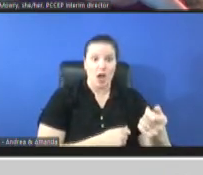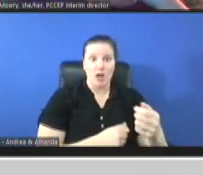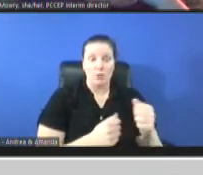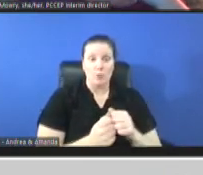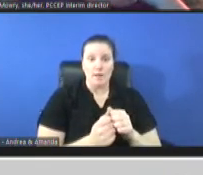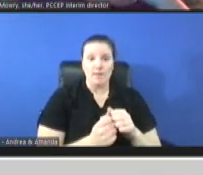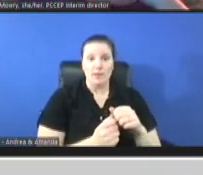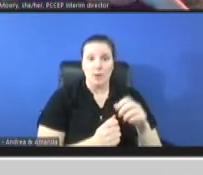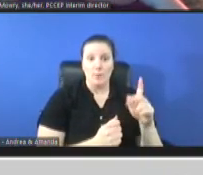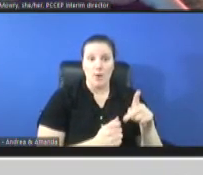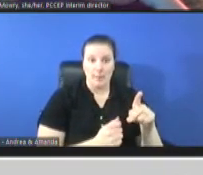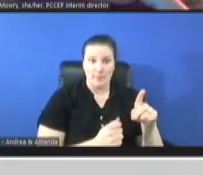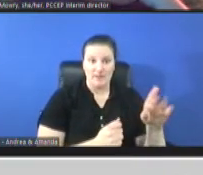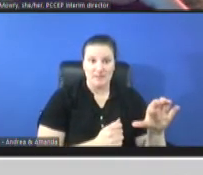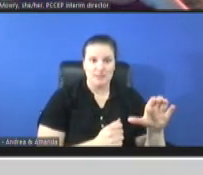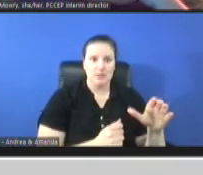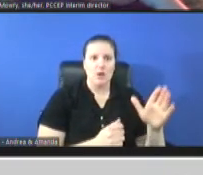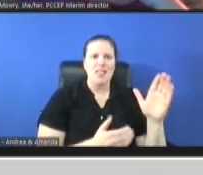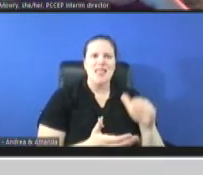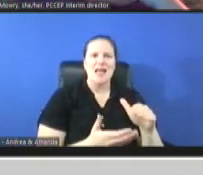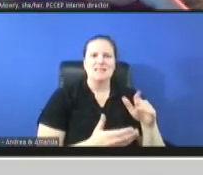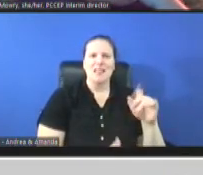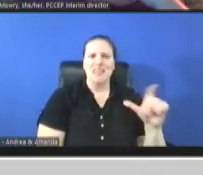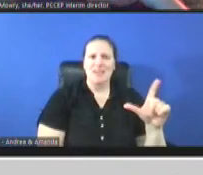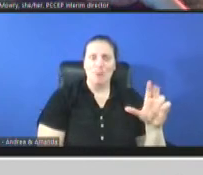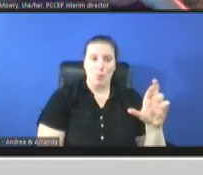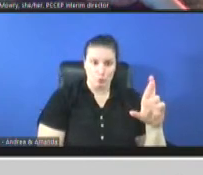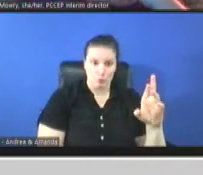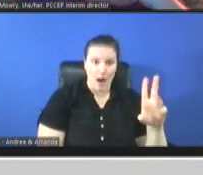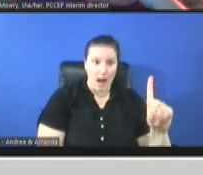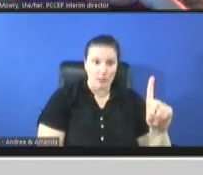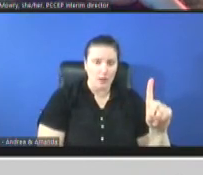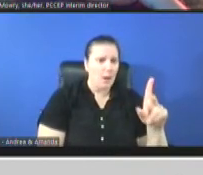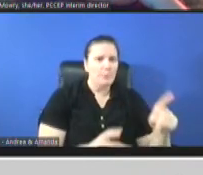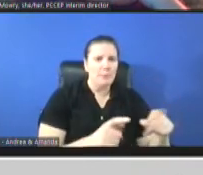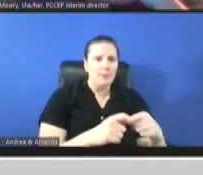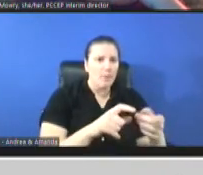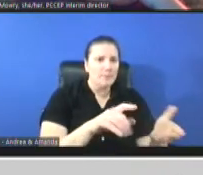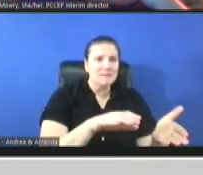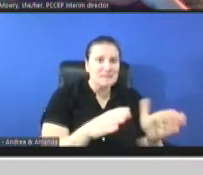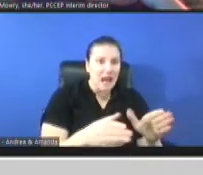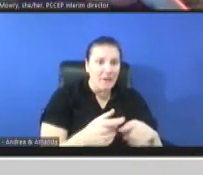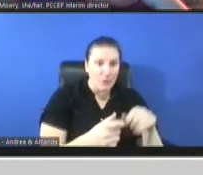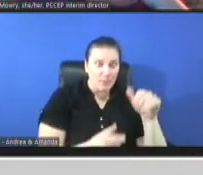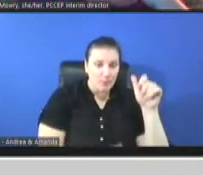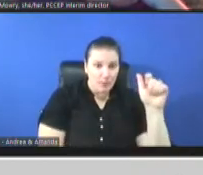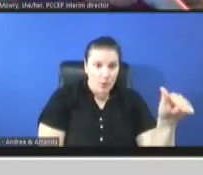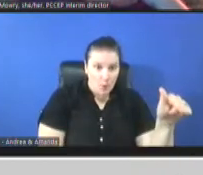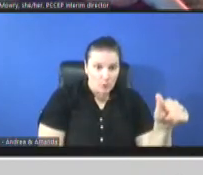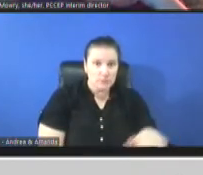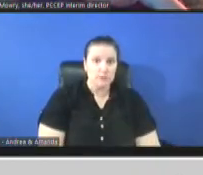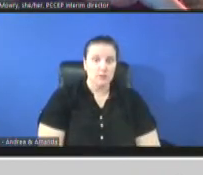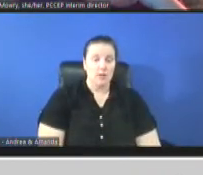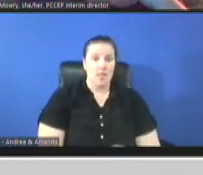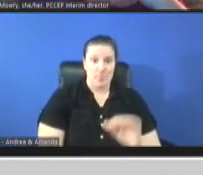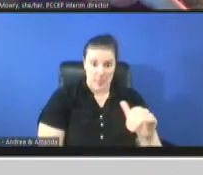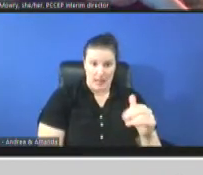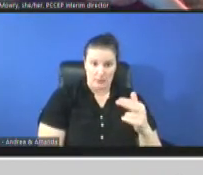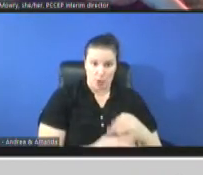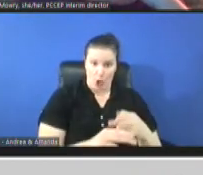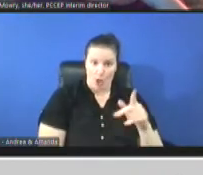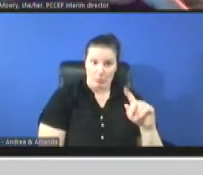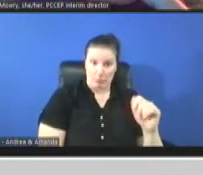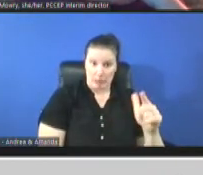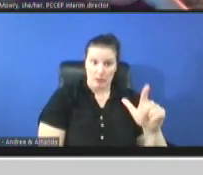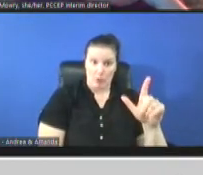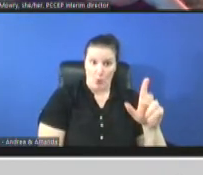Portland police with less lethal rounds. There are people that die from those. Are they also calling those lethal weapons